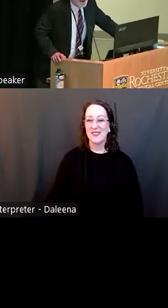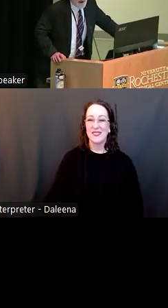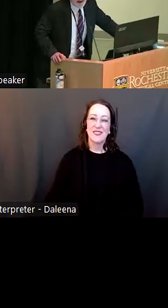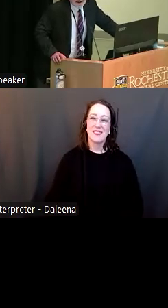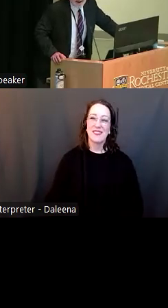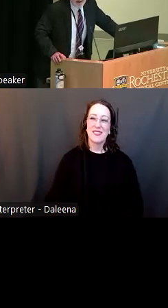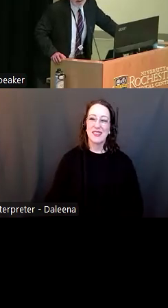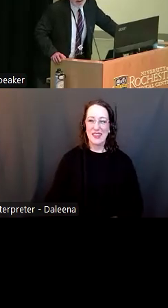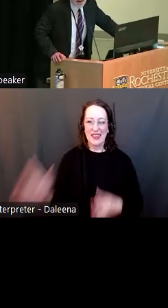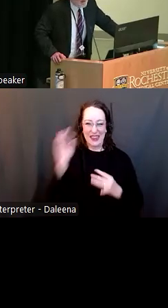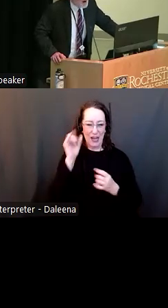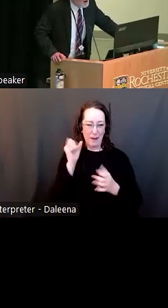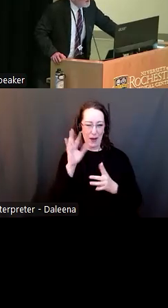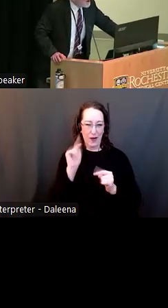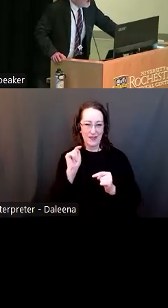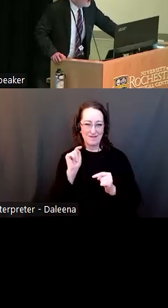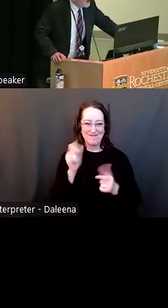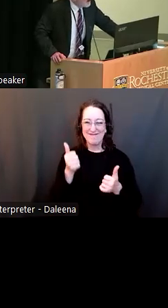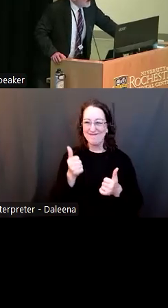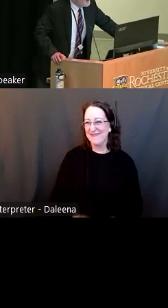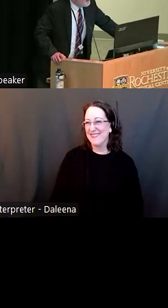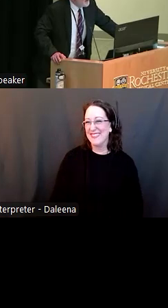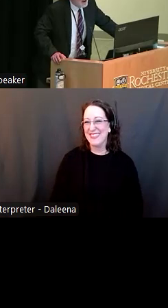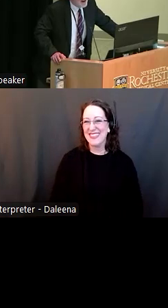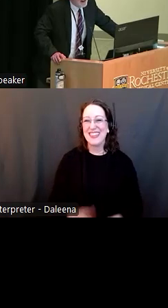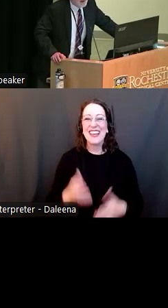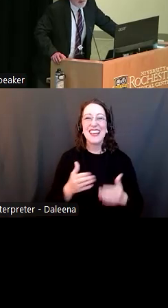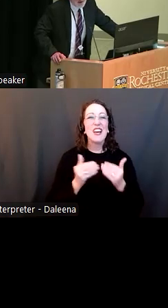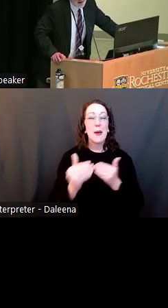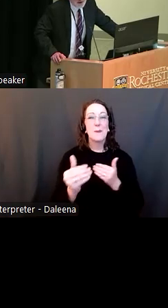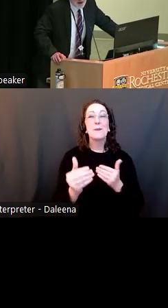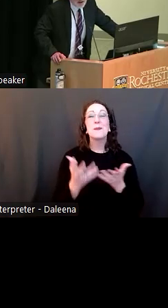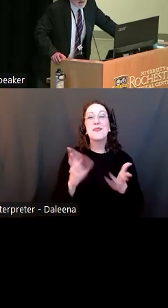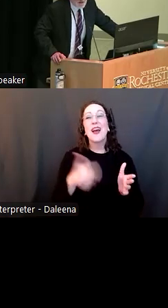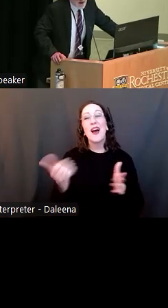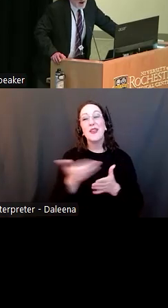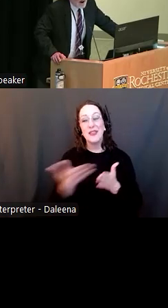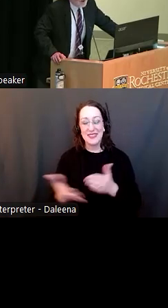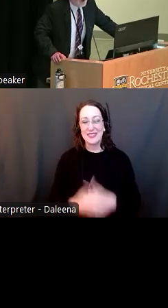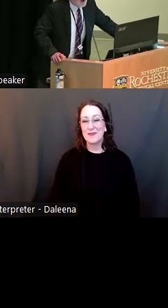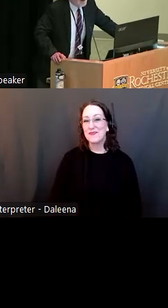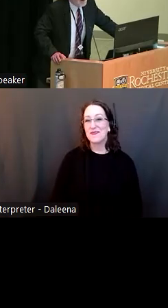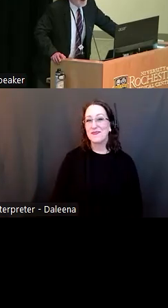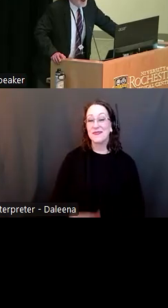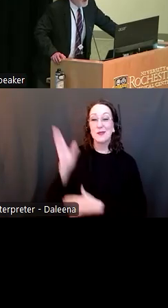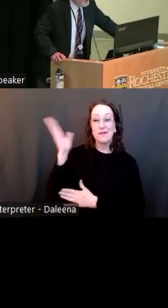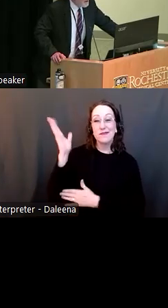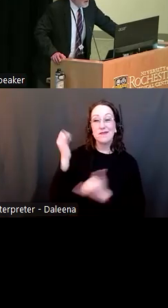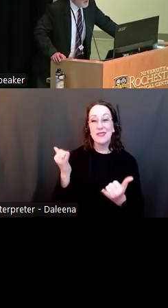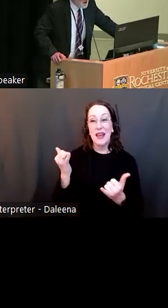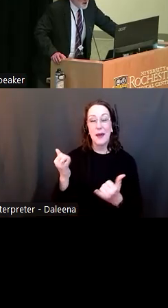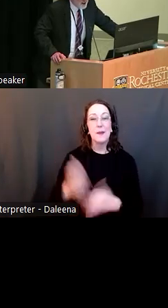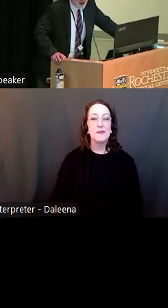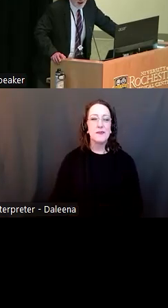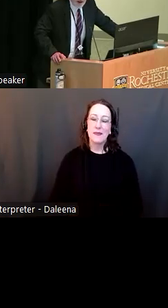Think about it. I know you're all thinking about it. Okay, moving on to other things. Our speaker today,